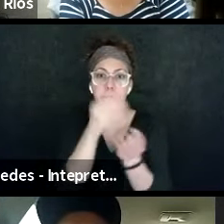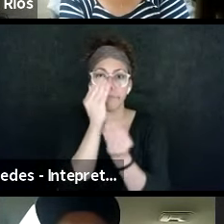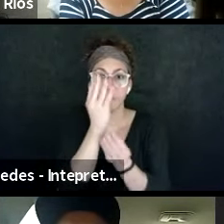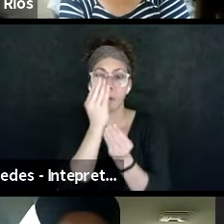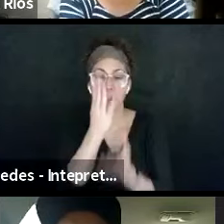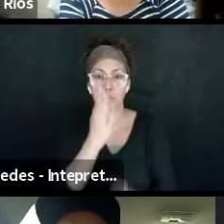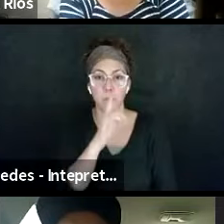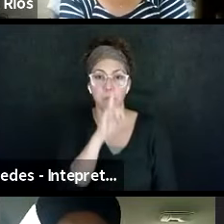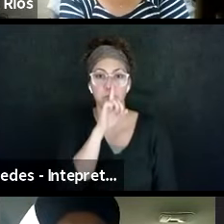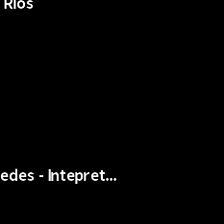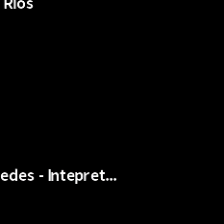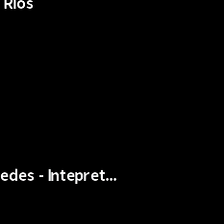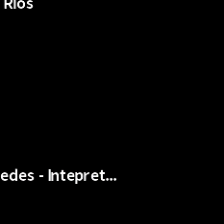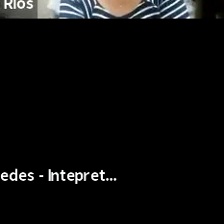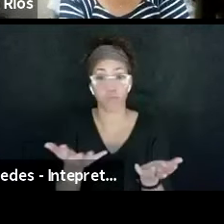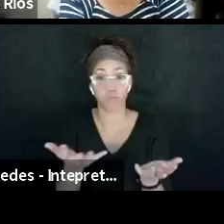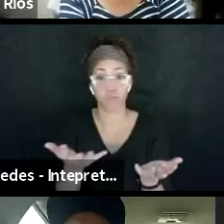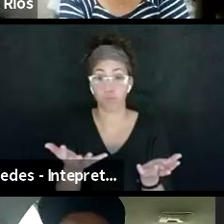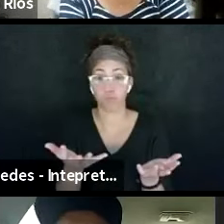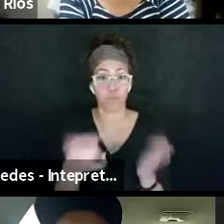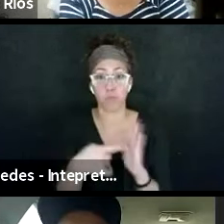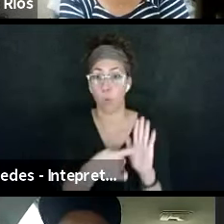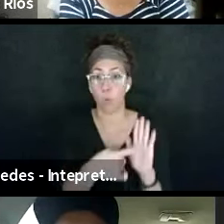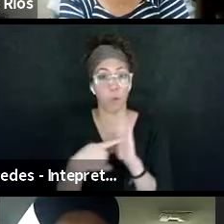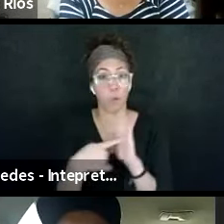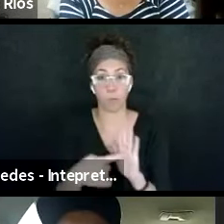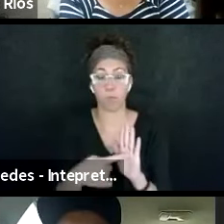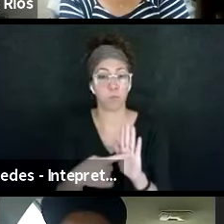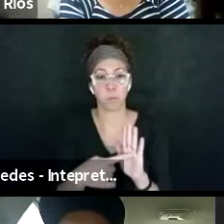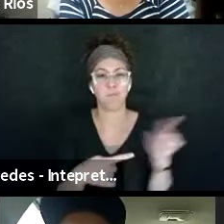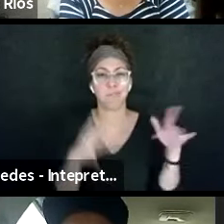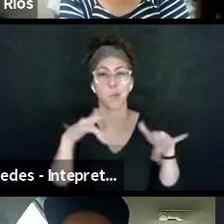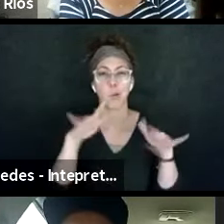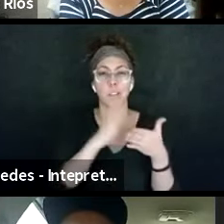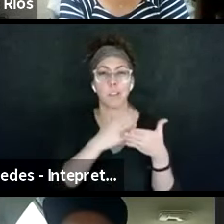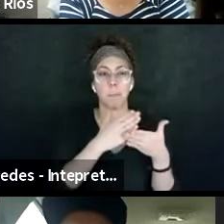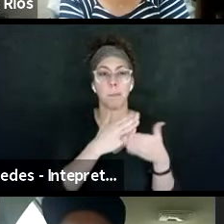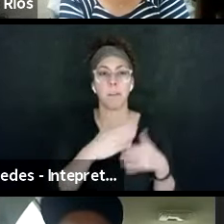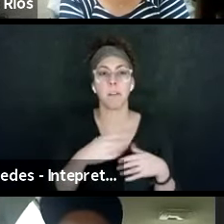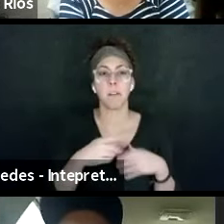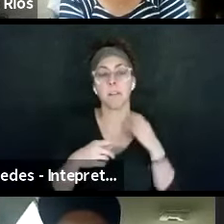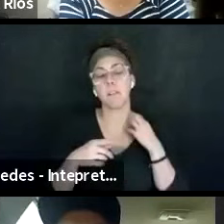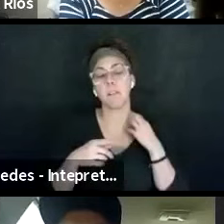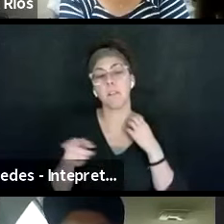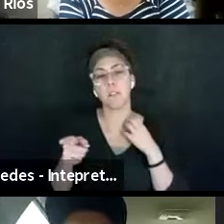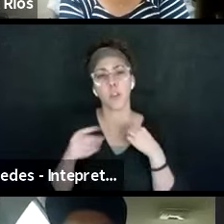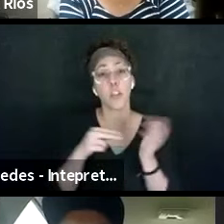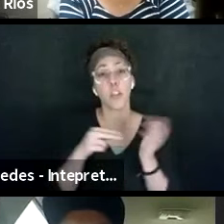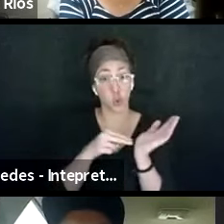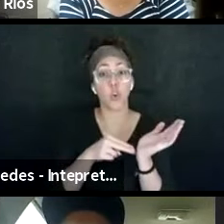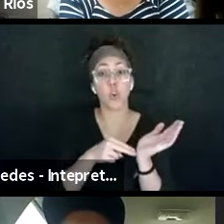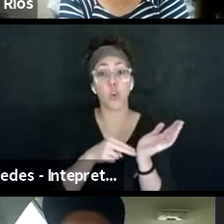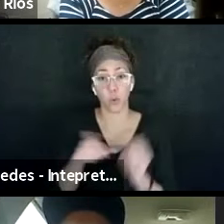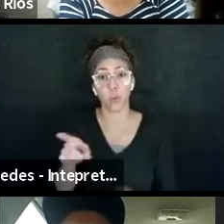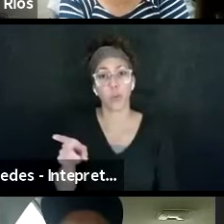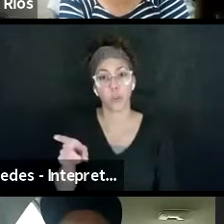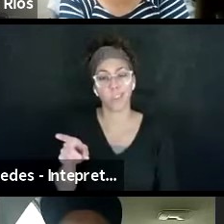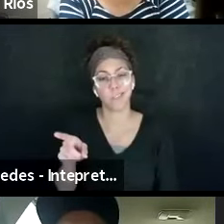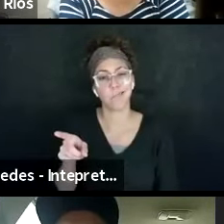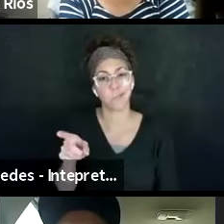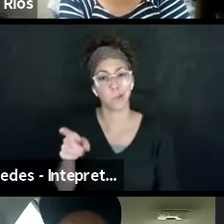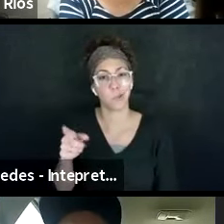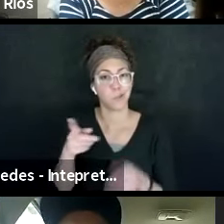aren't authorized to release that to. But the nurse is authorized as a healthcare